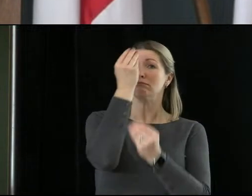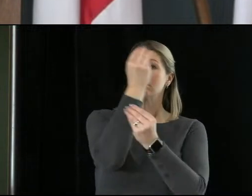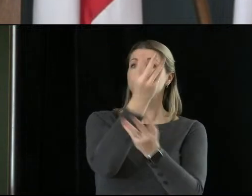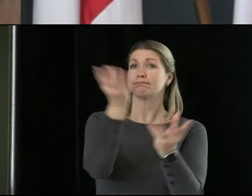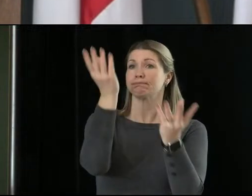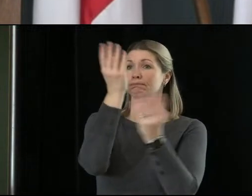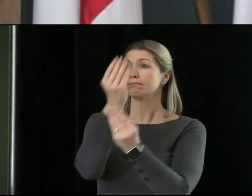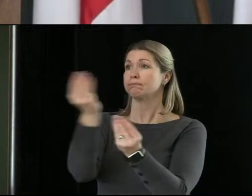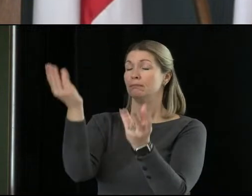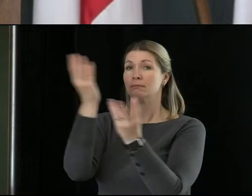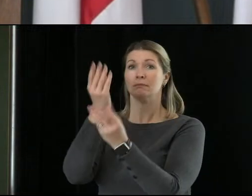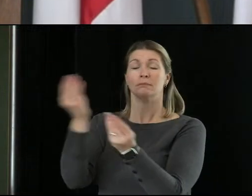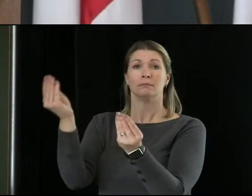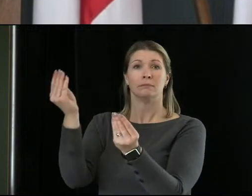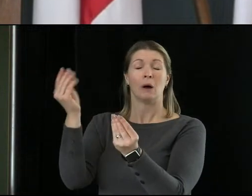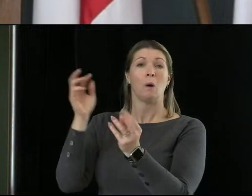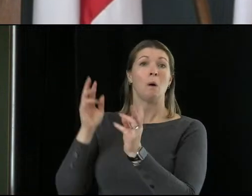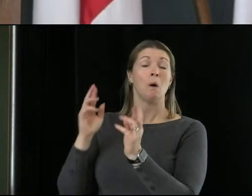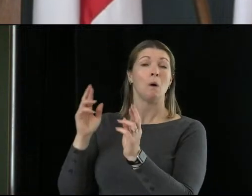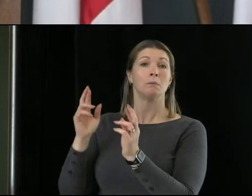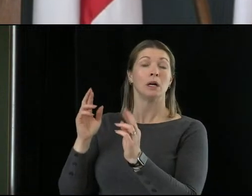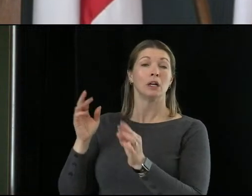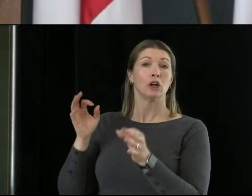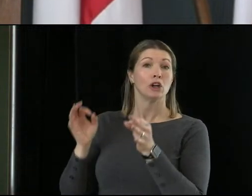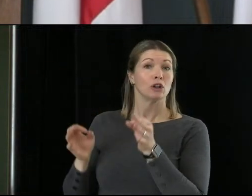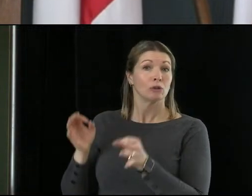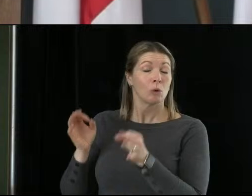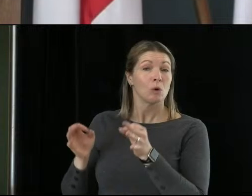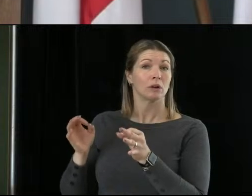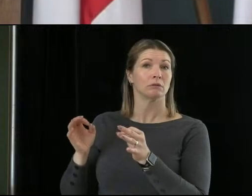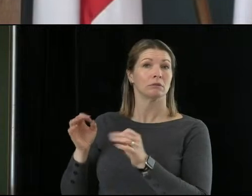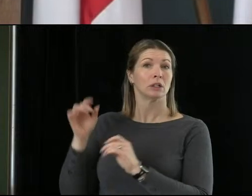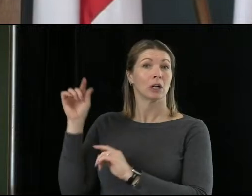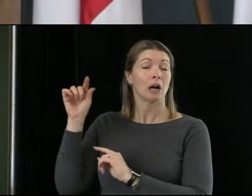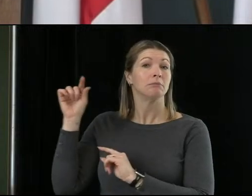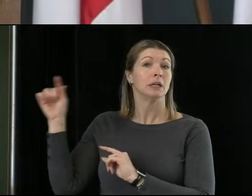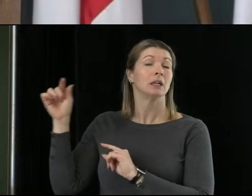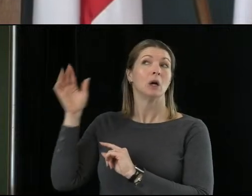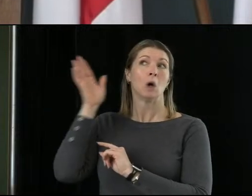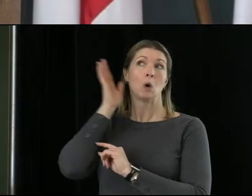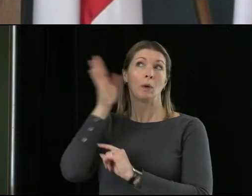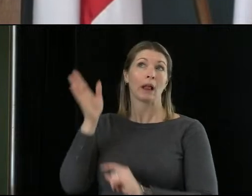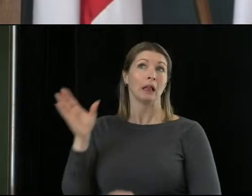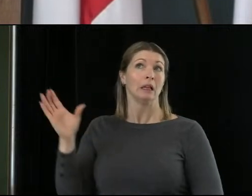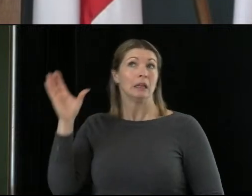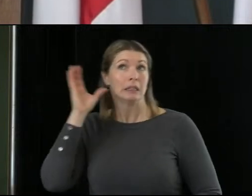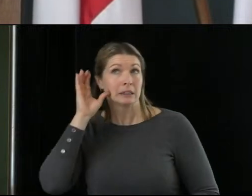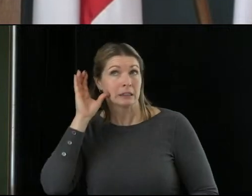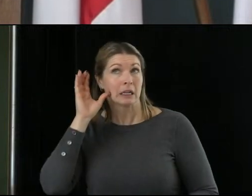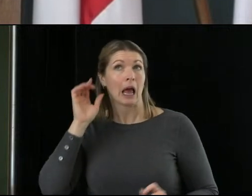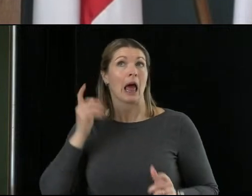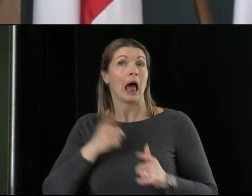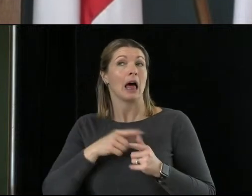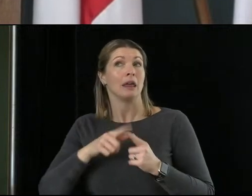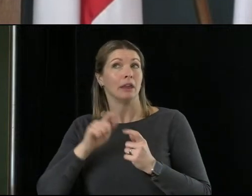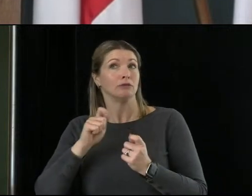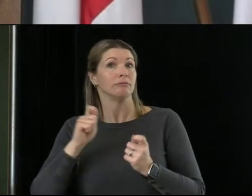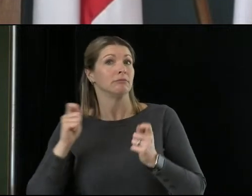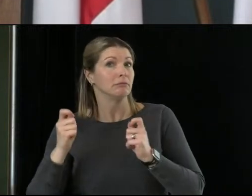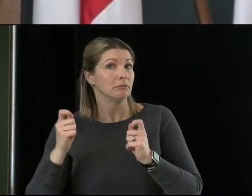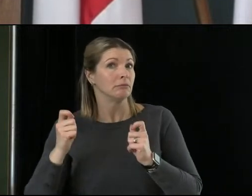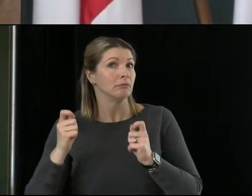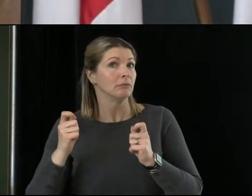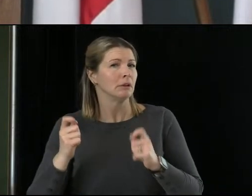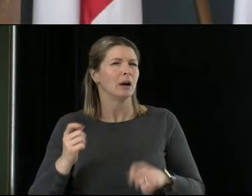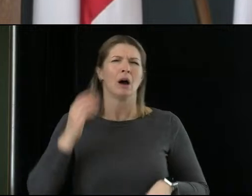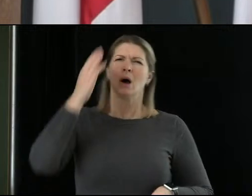act to make this world a safer place to live. Why is domestic relationship such a